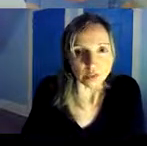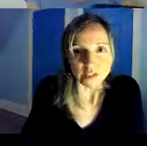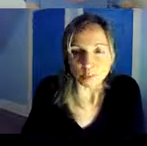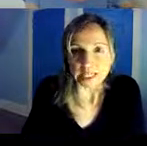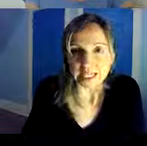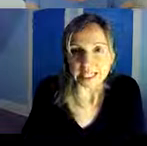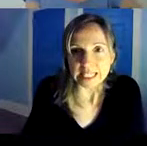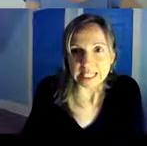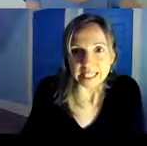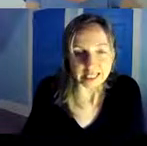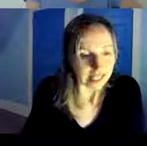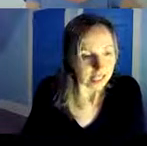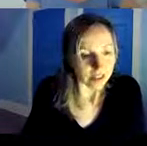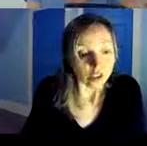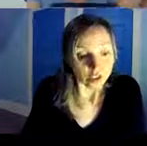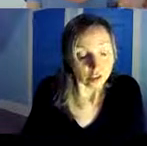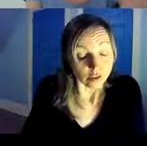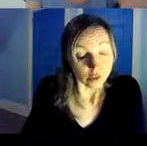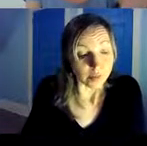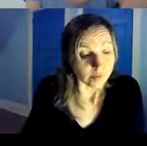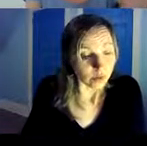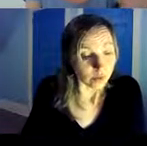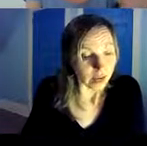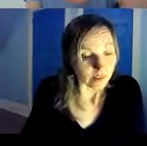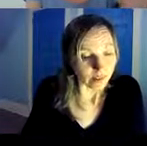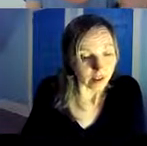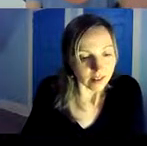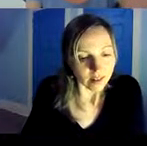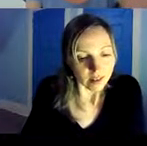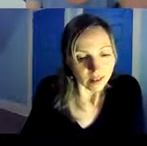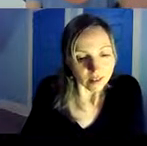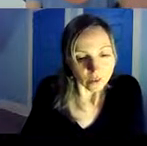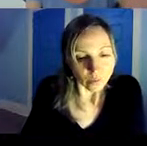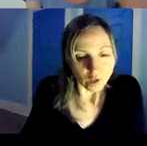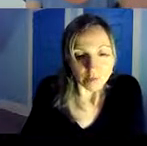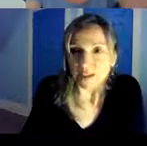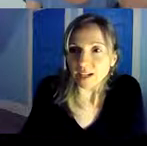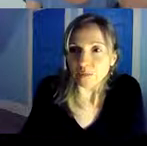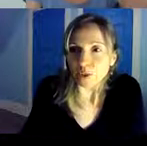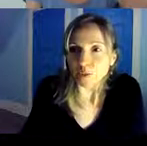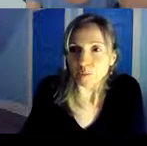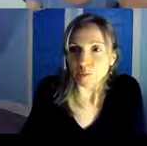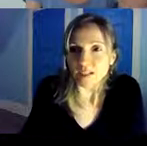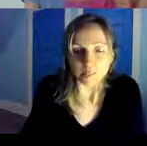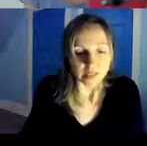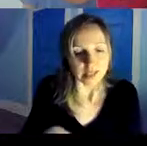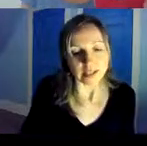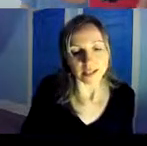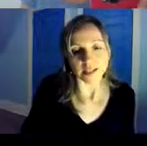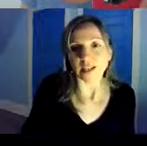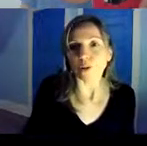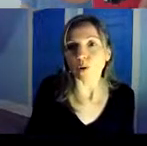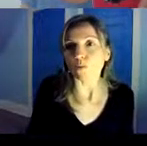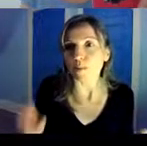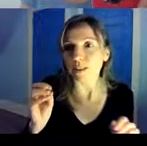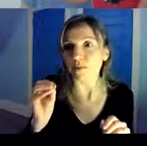Japanese knotweed, and it's pretty easy to see it, to determine whether you have it or not, you want to be very careful when you're removing it, because